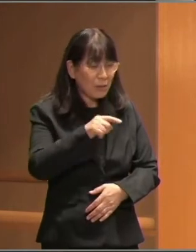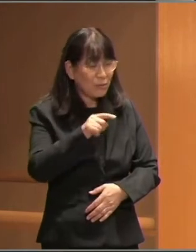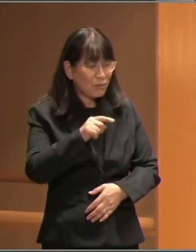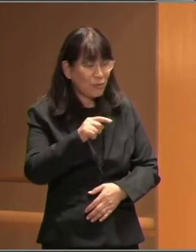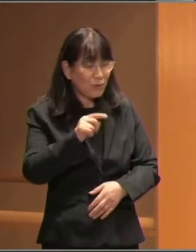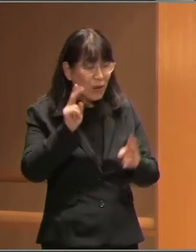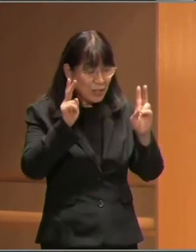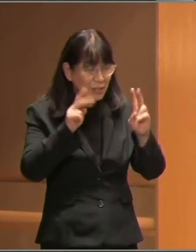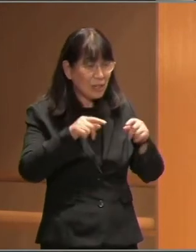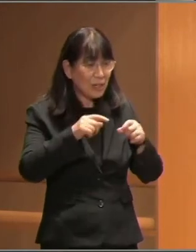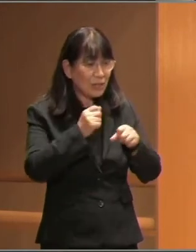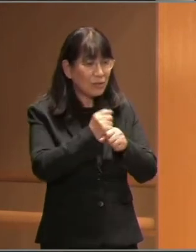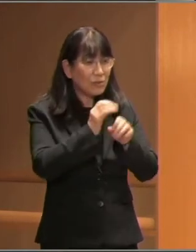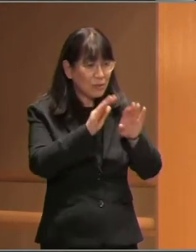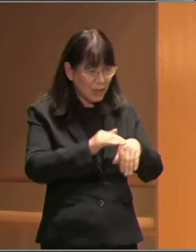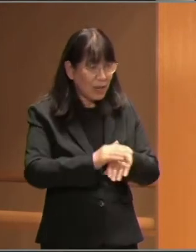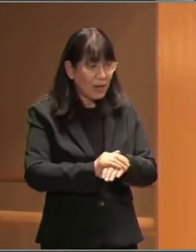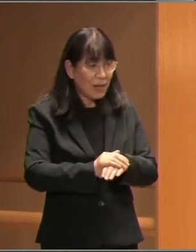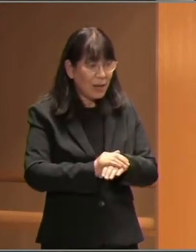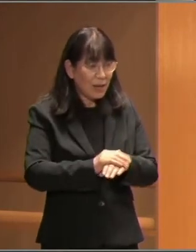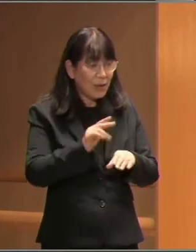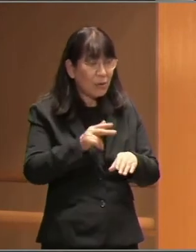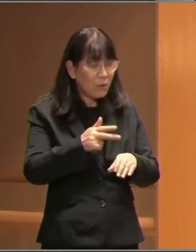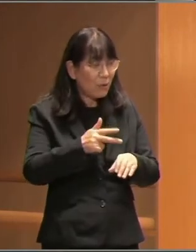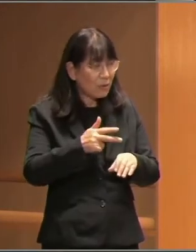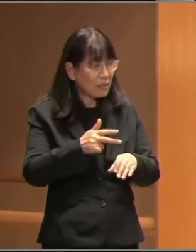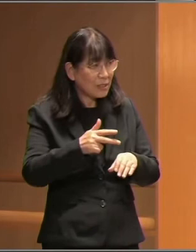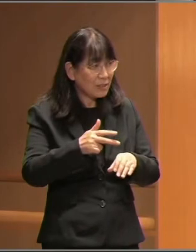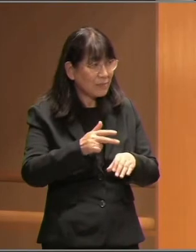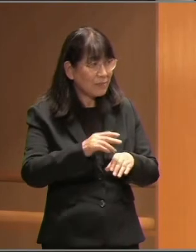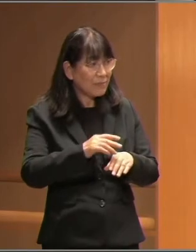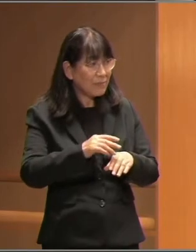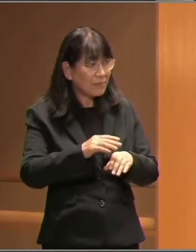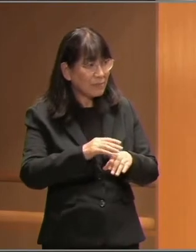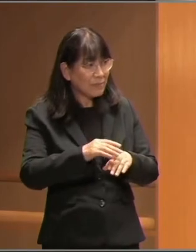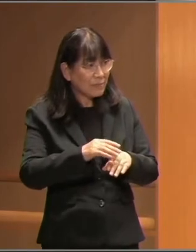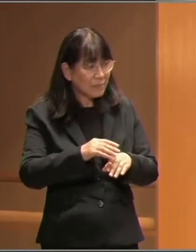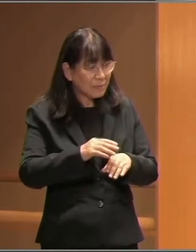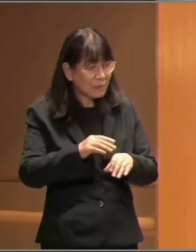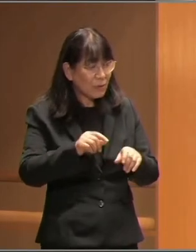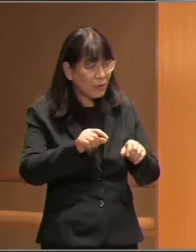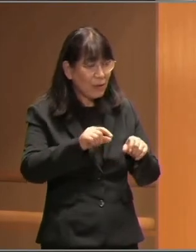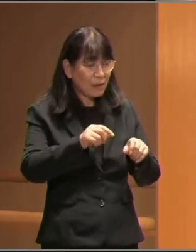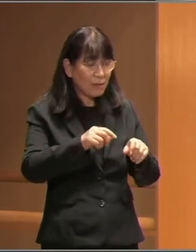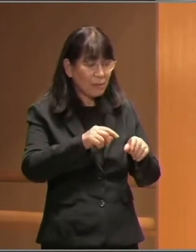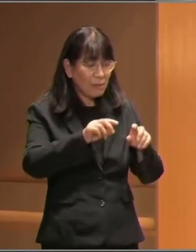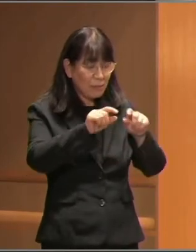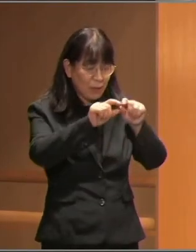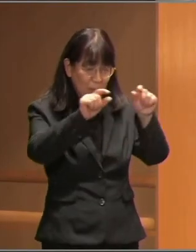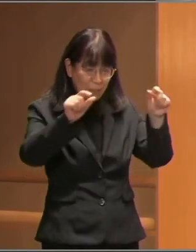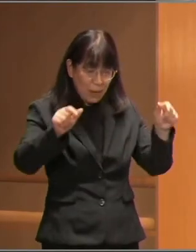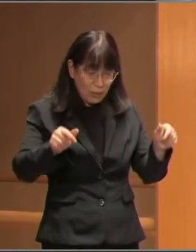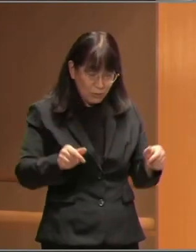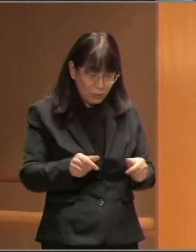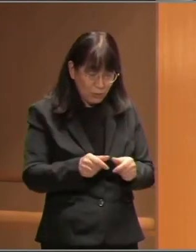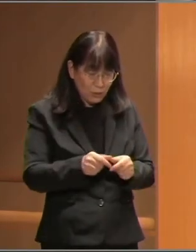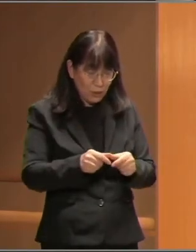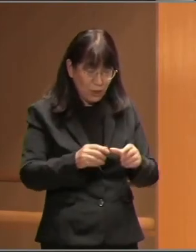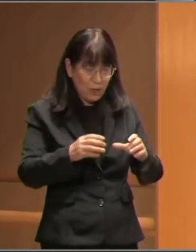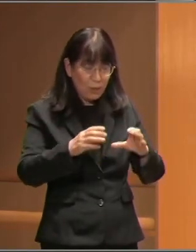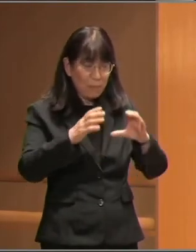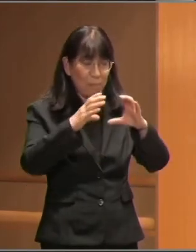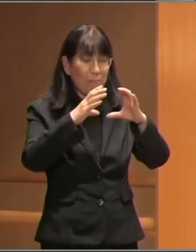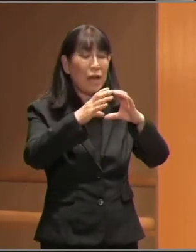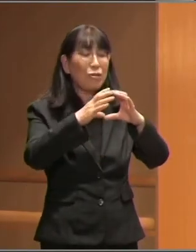aluminum pipe wrapped with CNF sheet produced by Showa Marutsutsu.